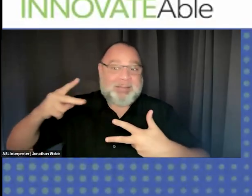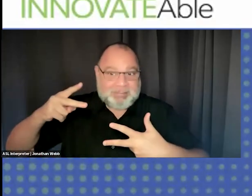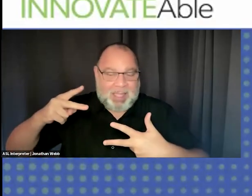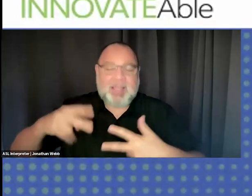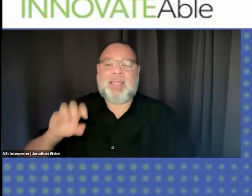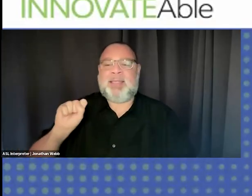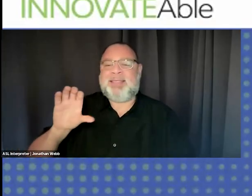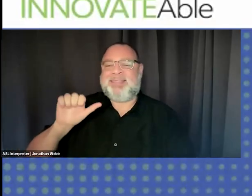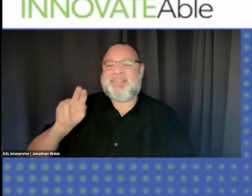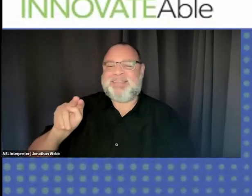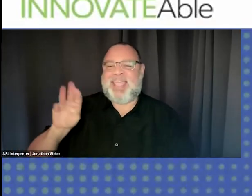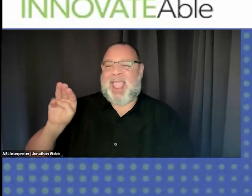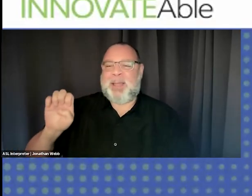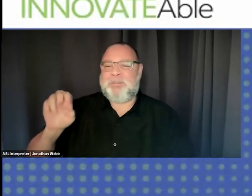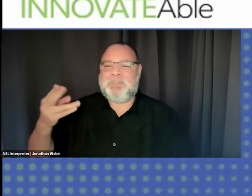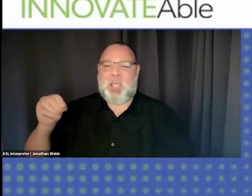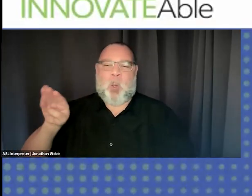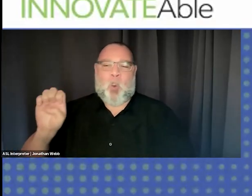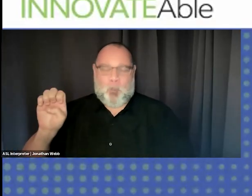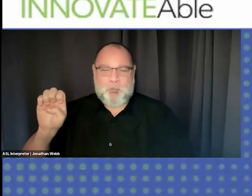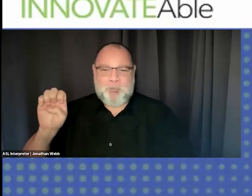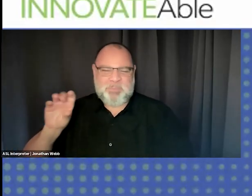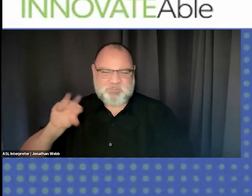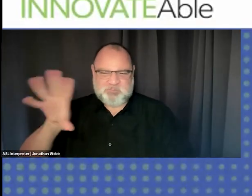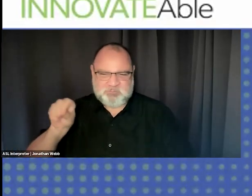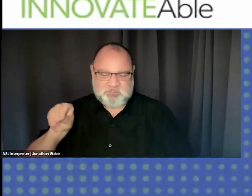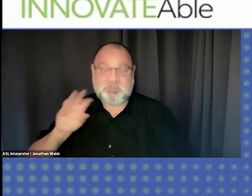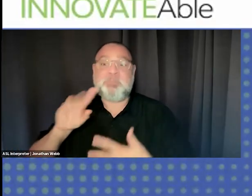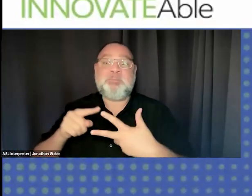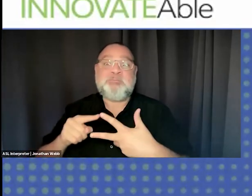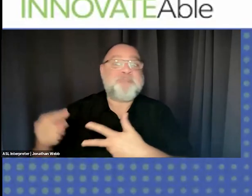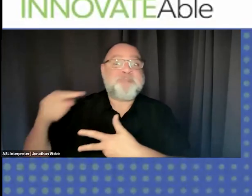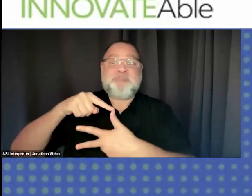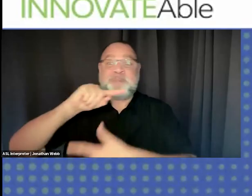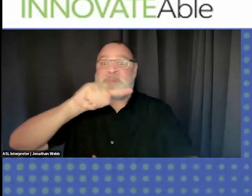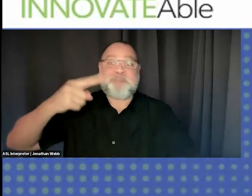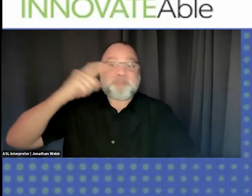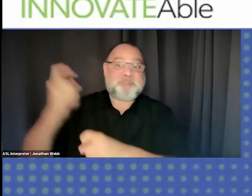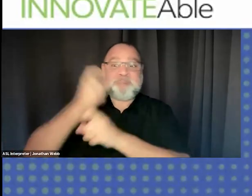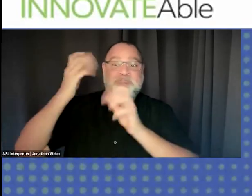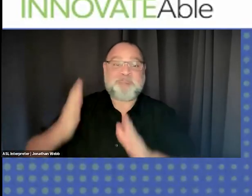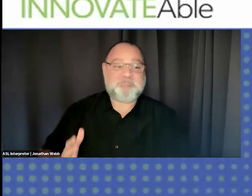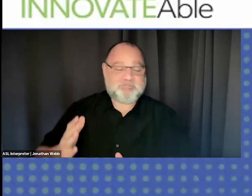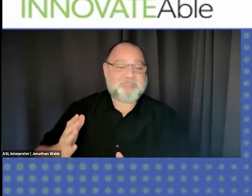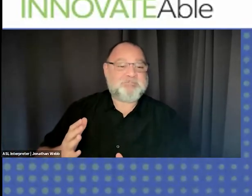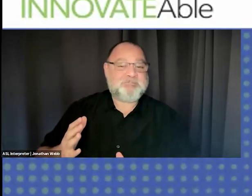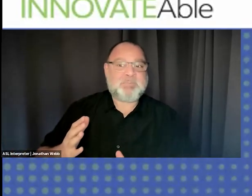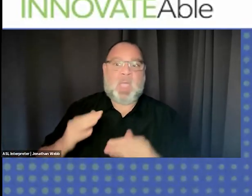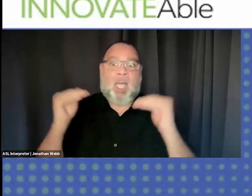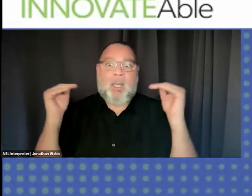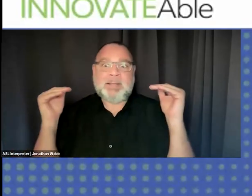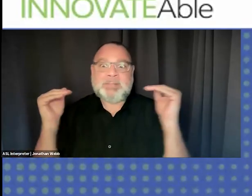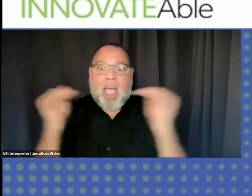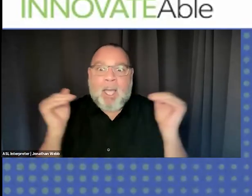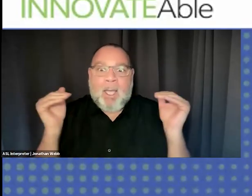Me Home. And this year's InnovateAble Showcase winner is a tie